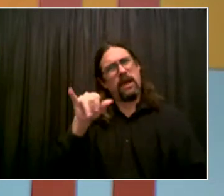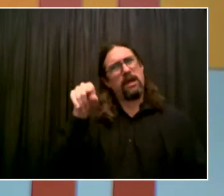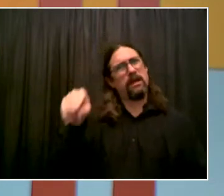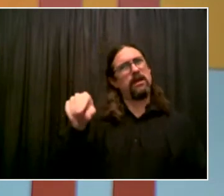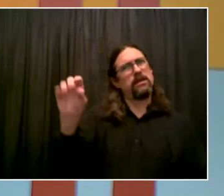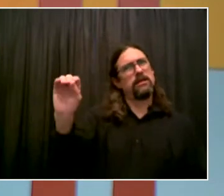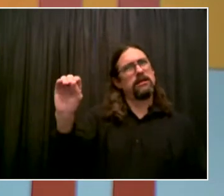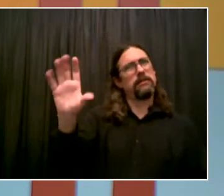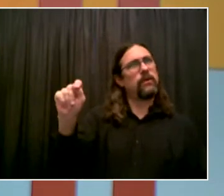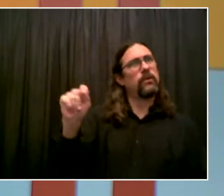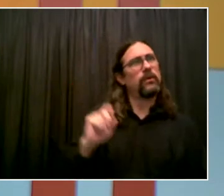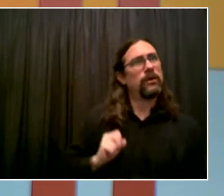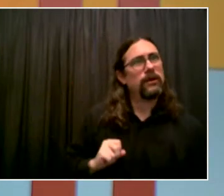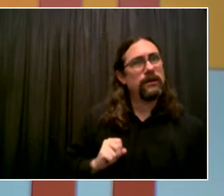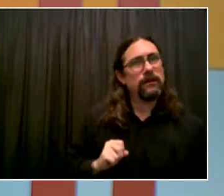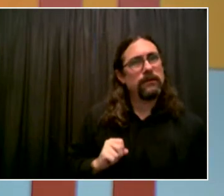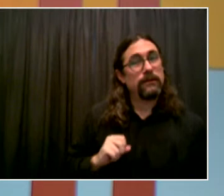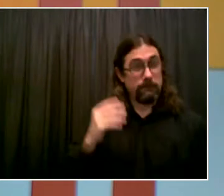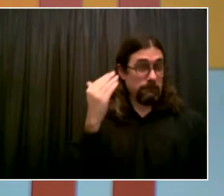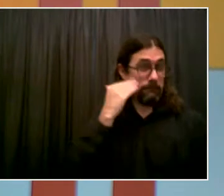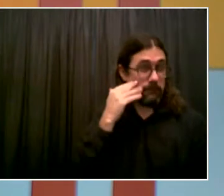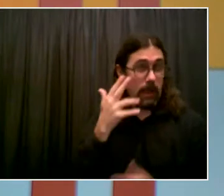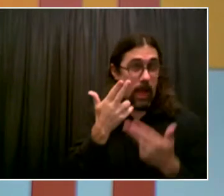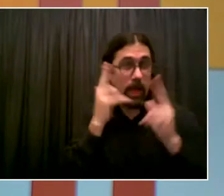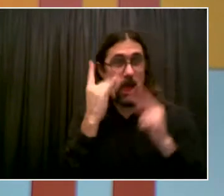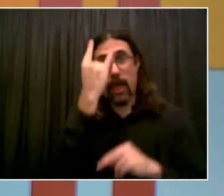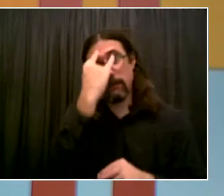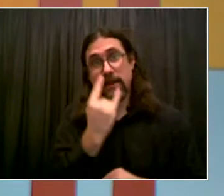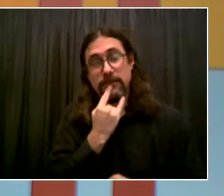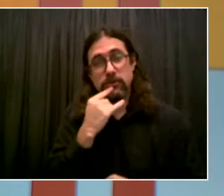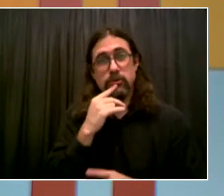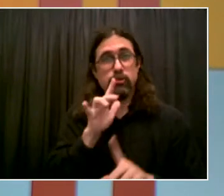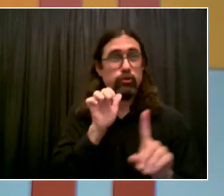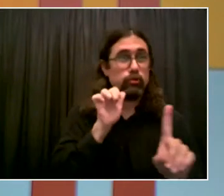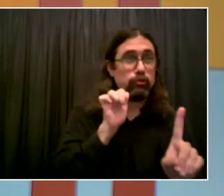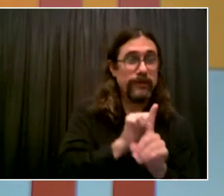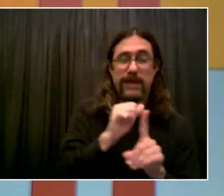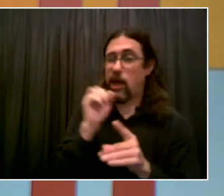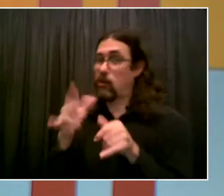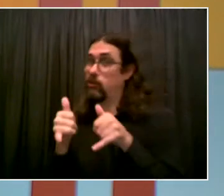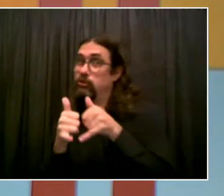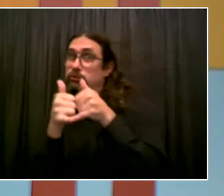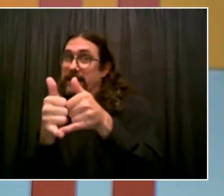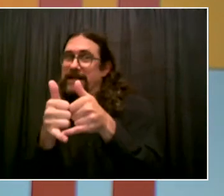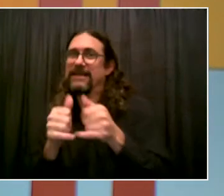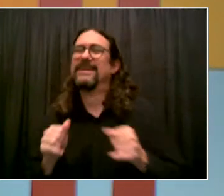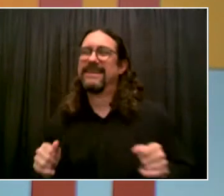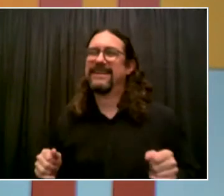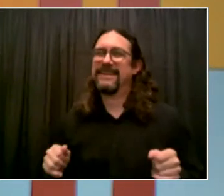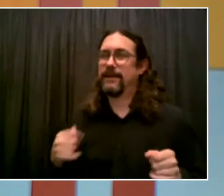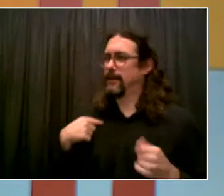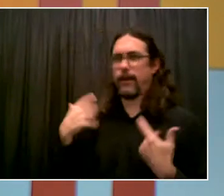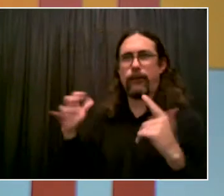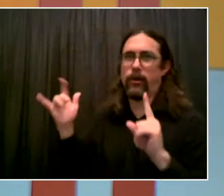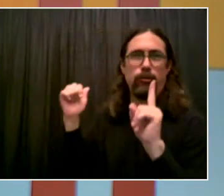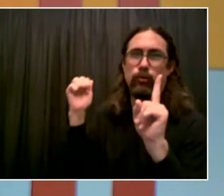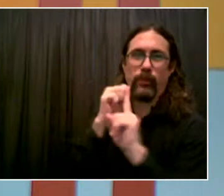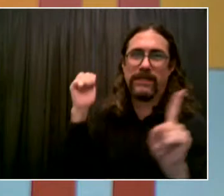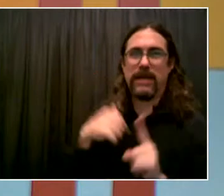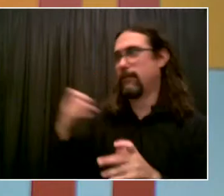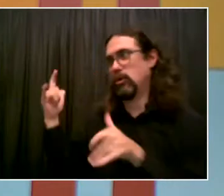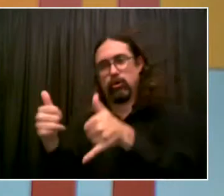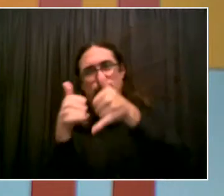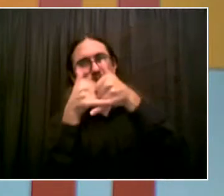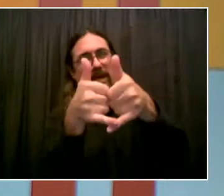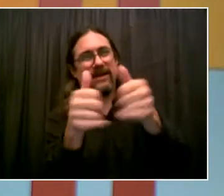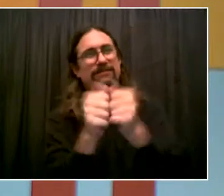authorized by Halloween so we can start providing the vaccine to kids who need it. This is happening in real time, and it's going to make a huge